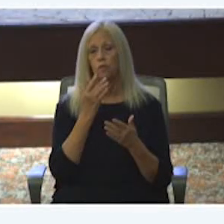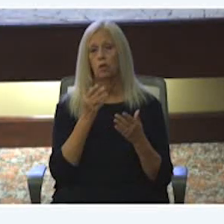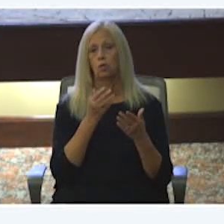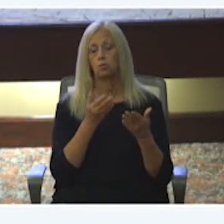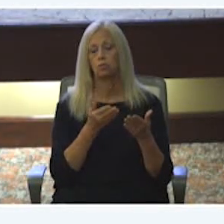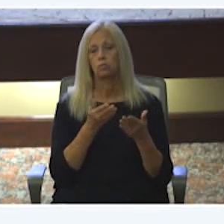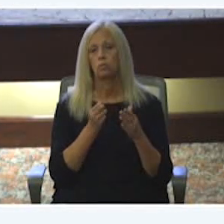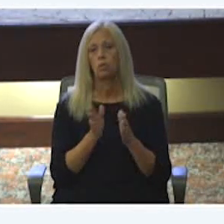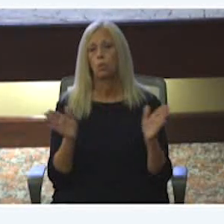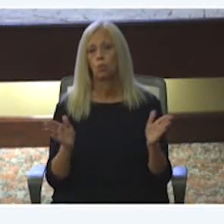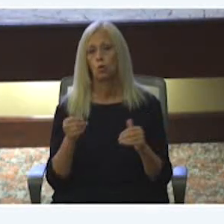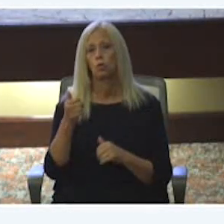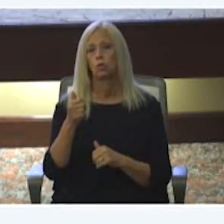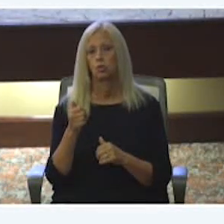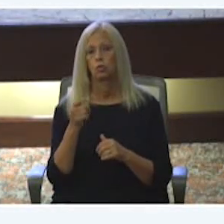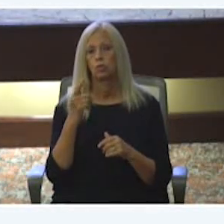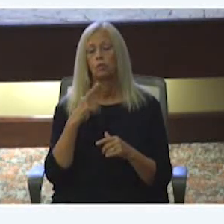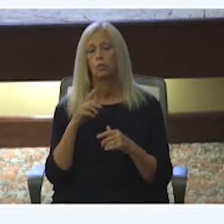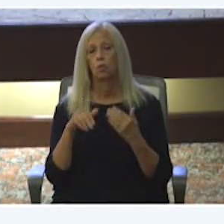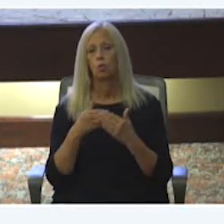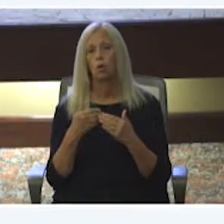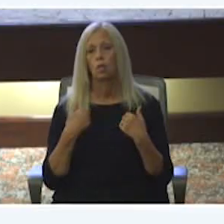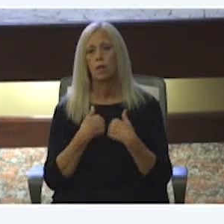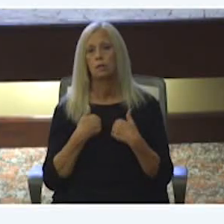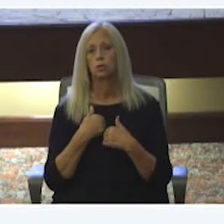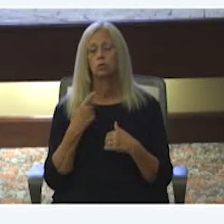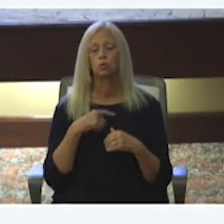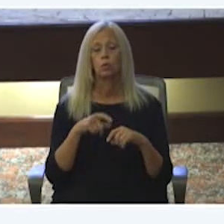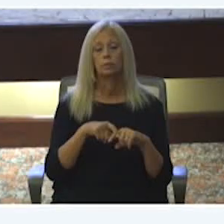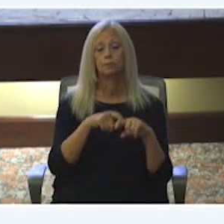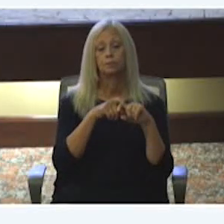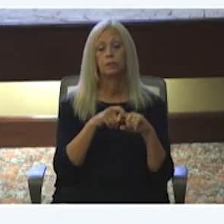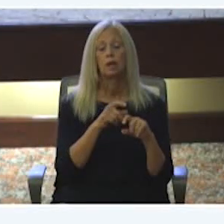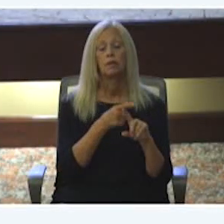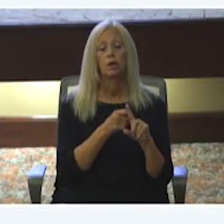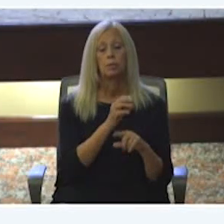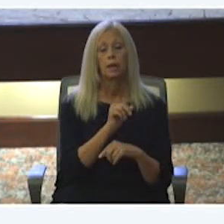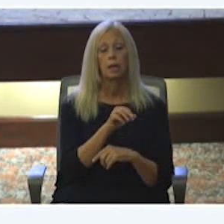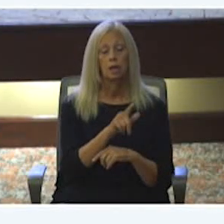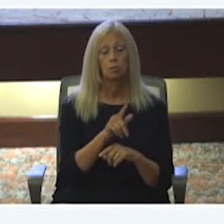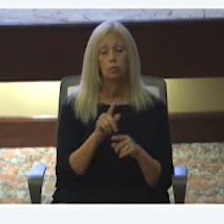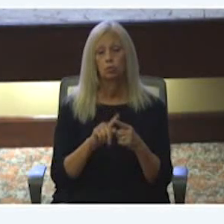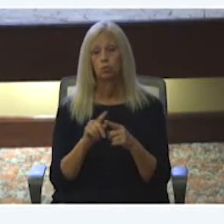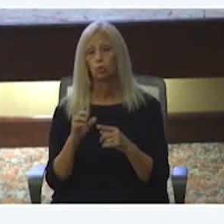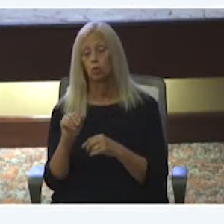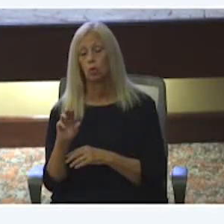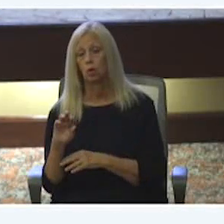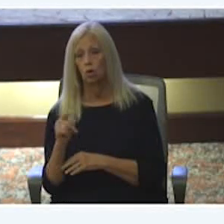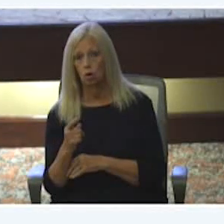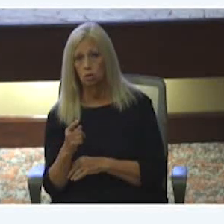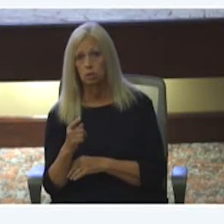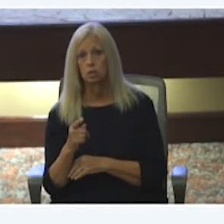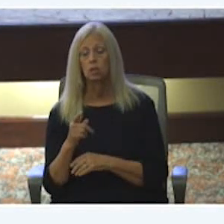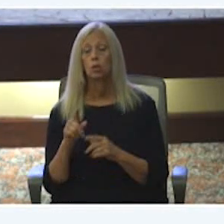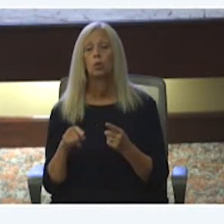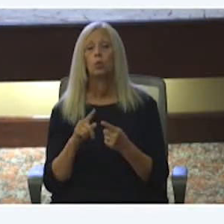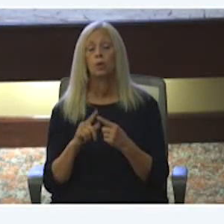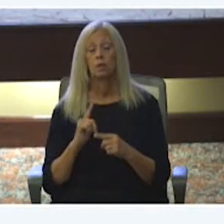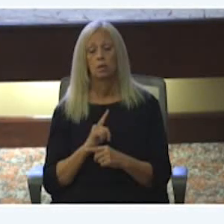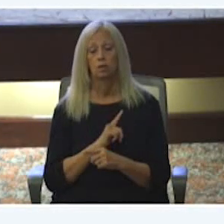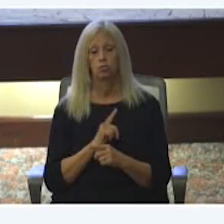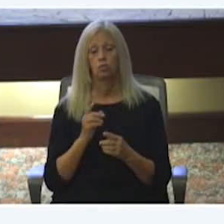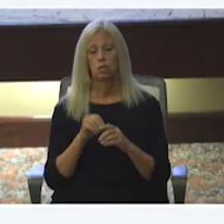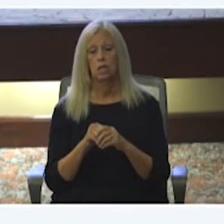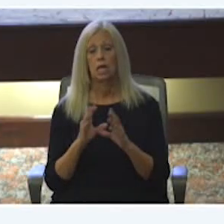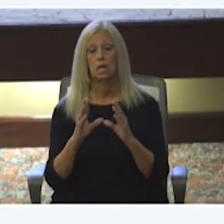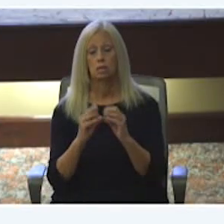included. We took a break from April to August while the Texas legislature was in session to see if there were going